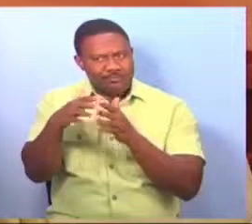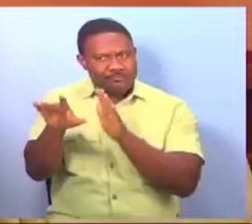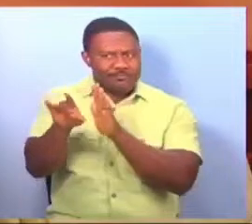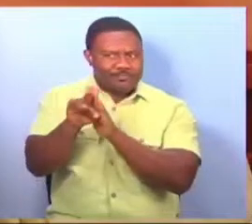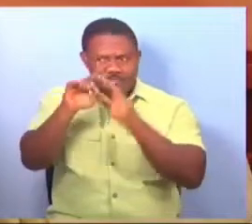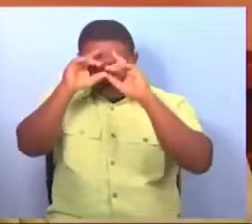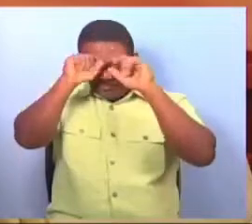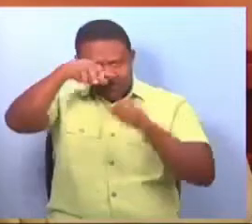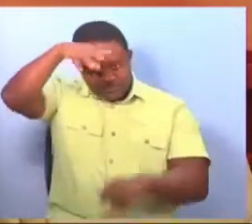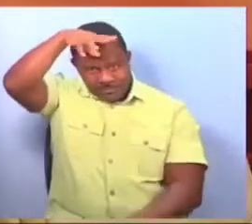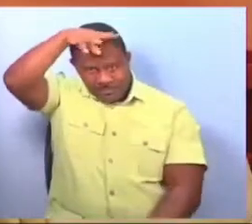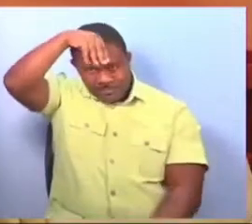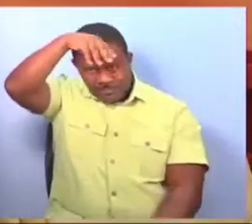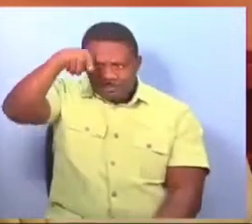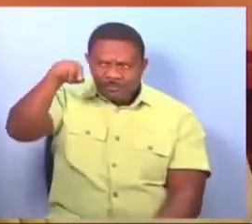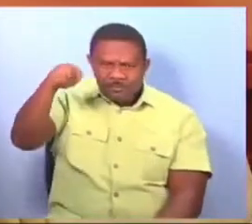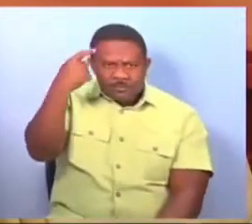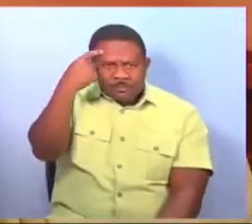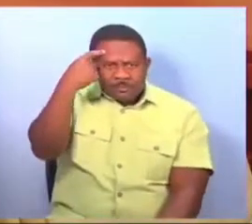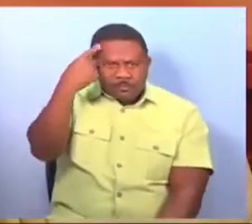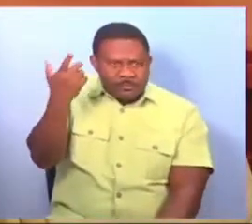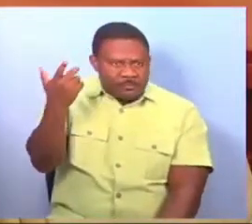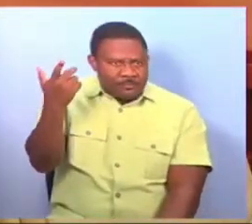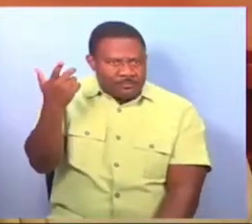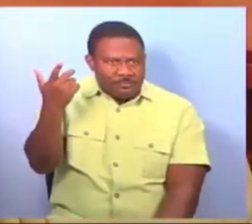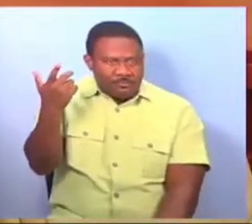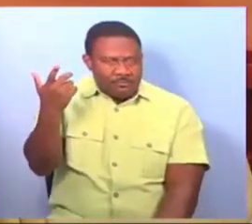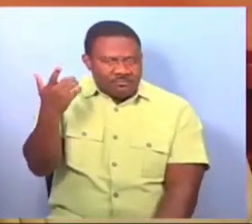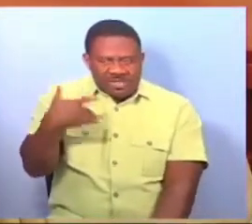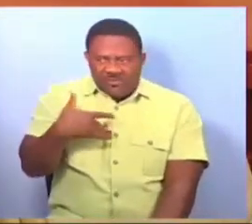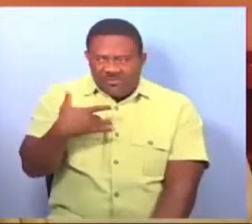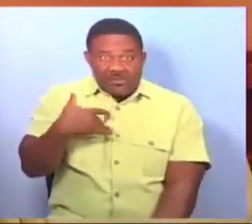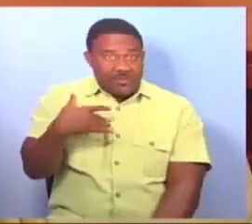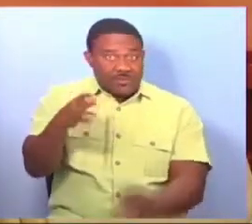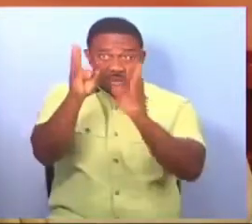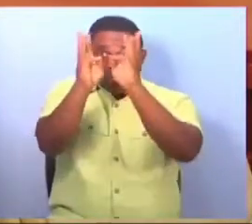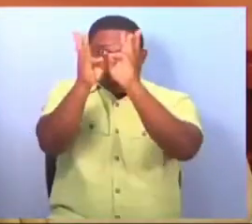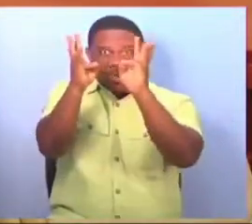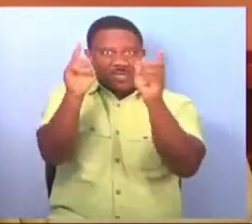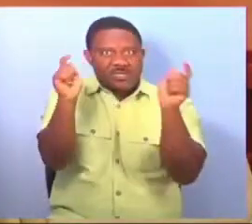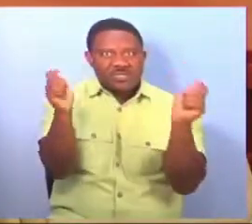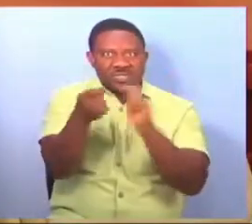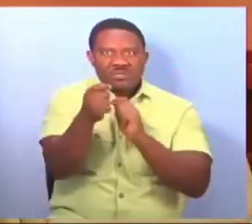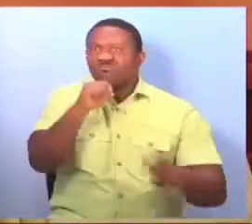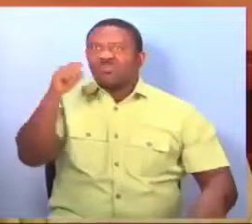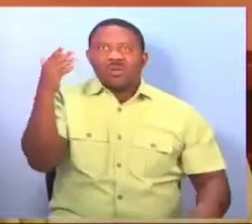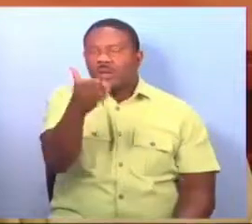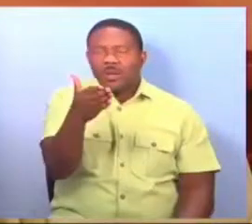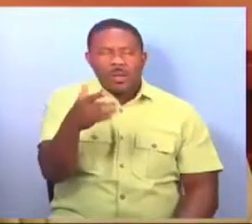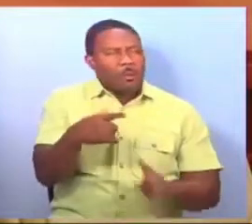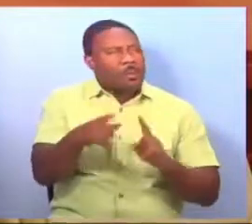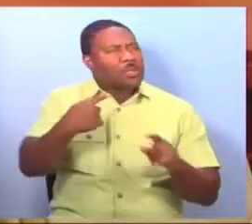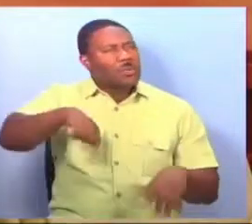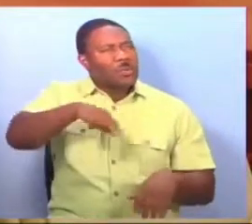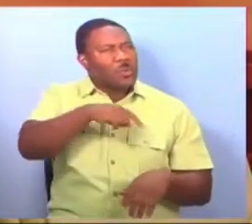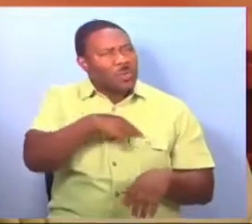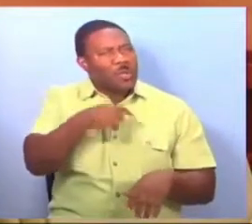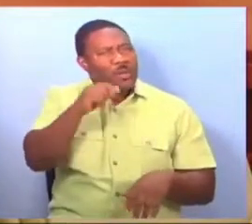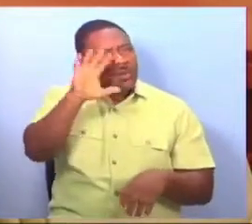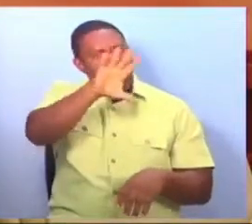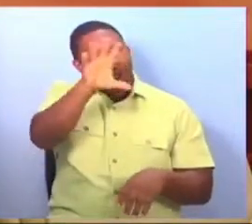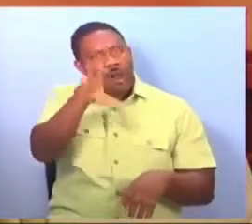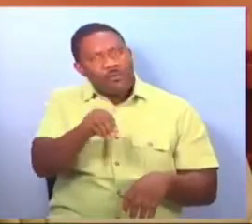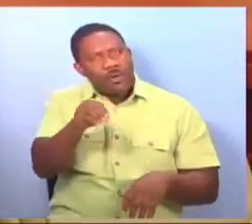people, believe that there is nothing called climate change. But those of us in developing countries